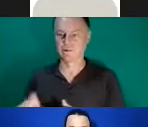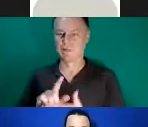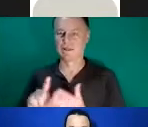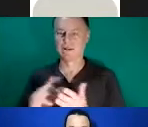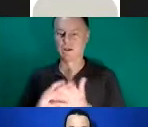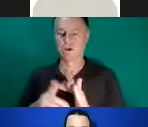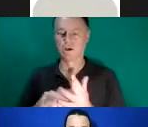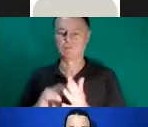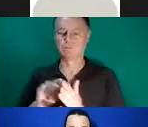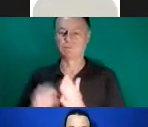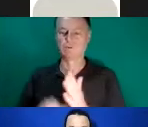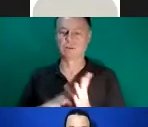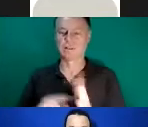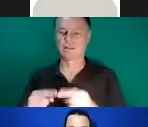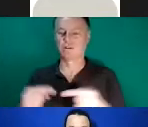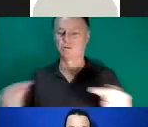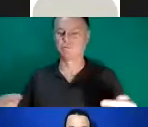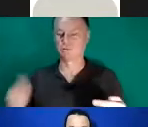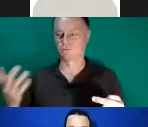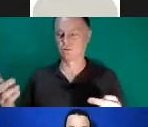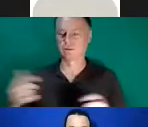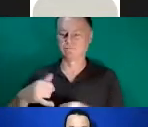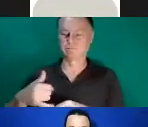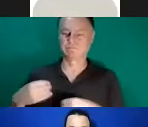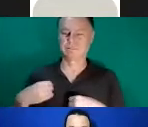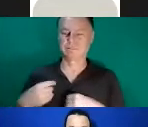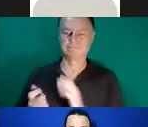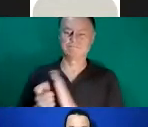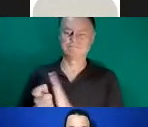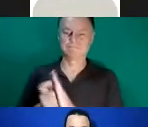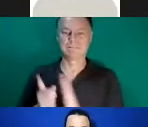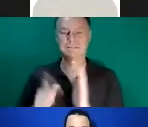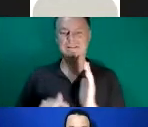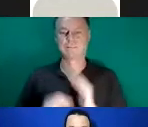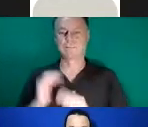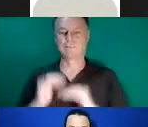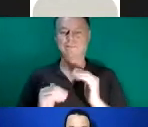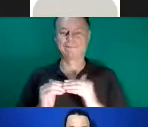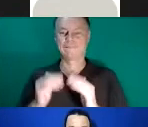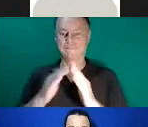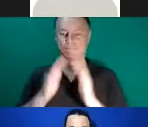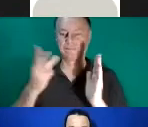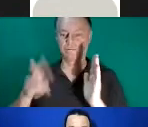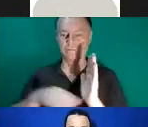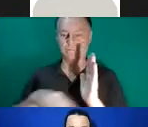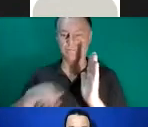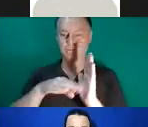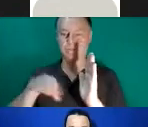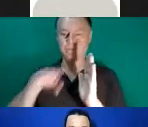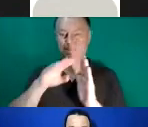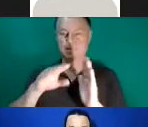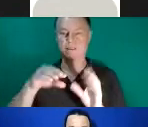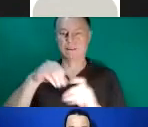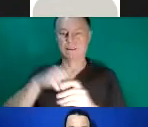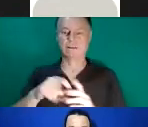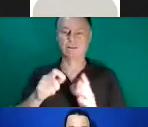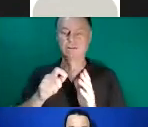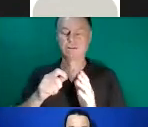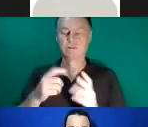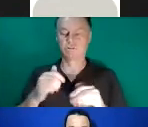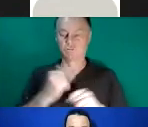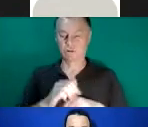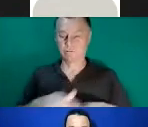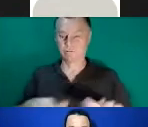the land opposite the pharmacy and started construction on a three-story building containing shops on the ground